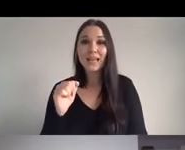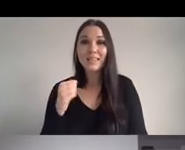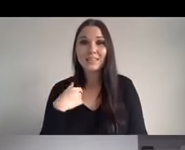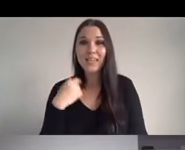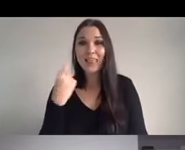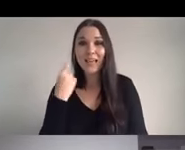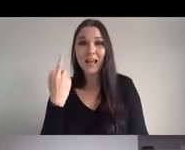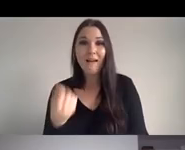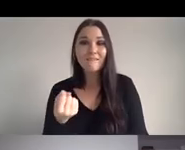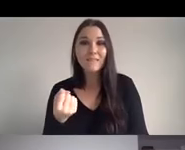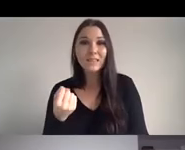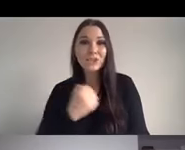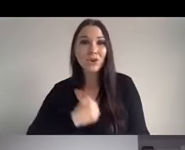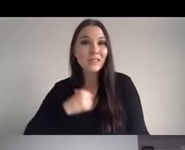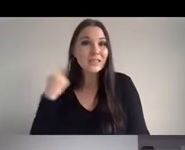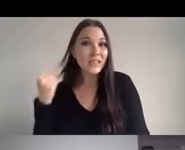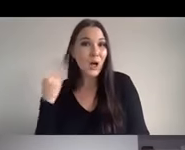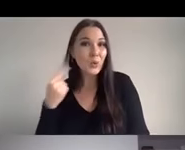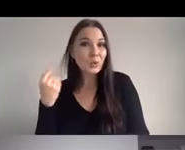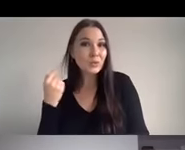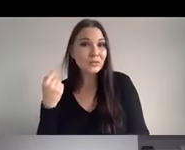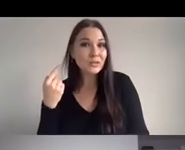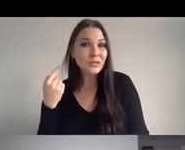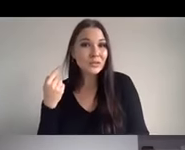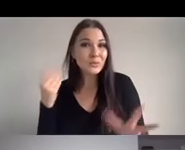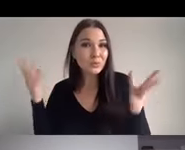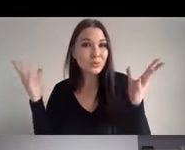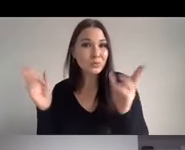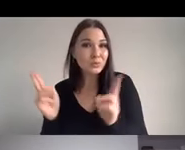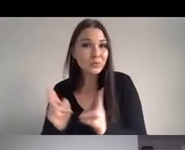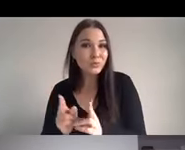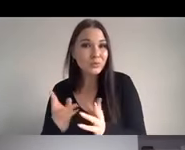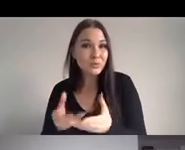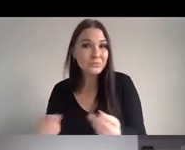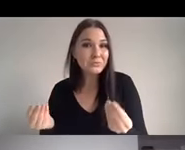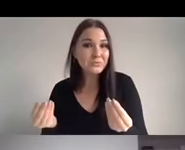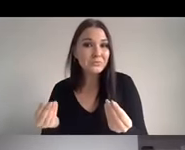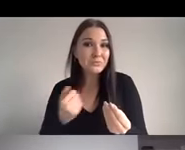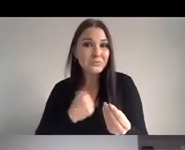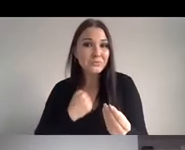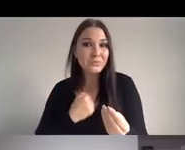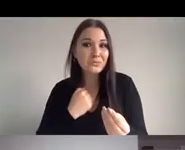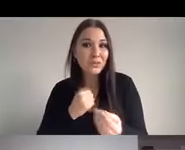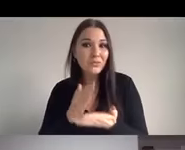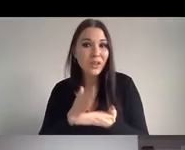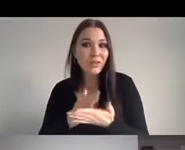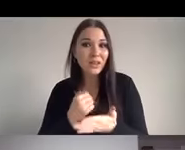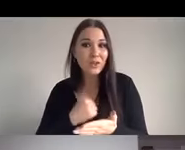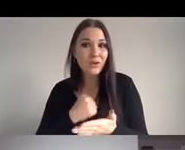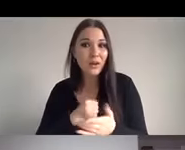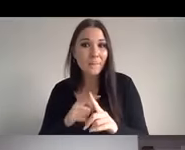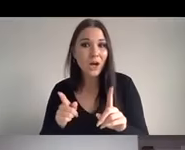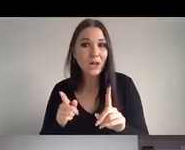team of. Sorry, Judy, your sound has kind of gone quite low. Yes. So I'm really sorry for this, but I